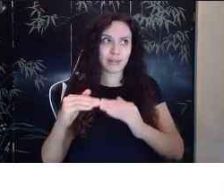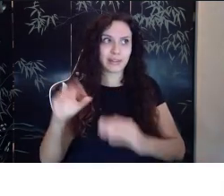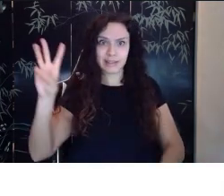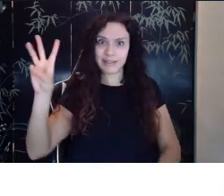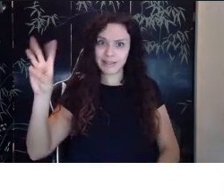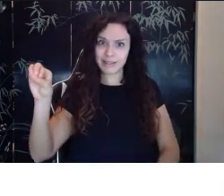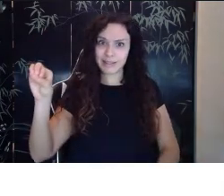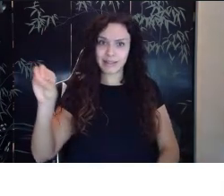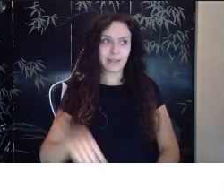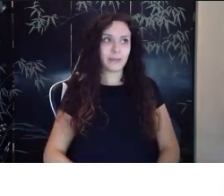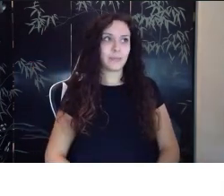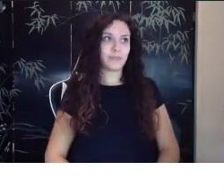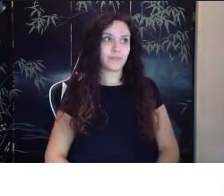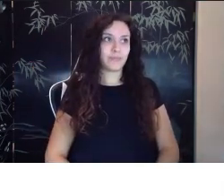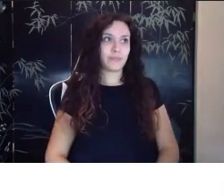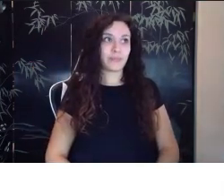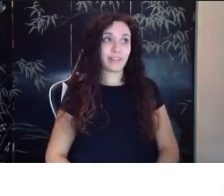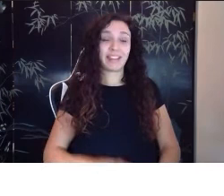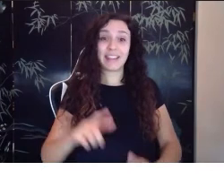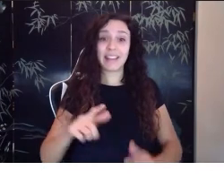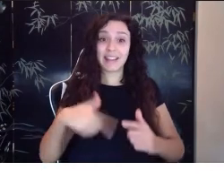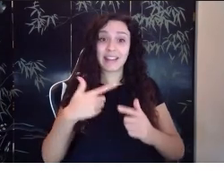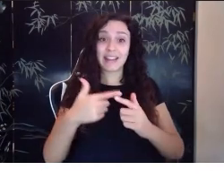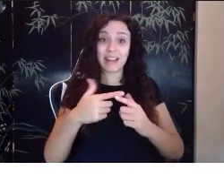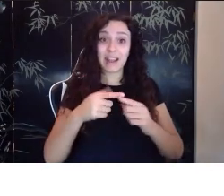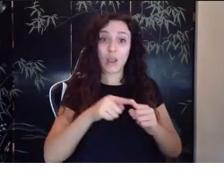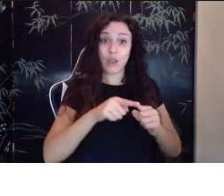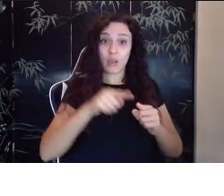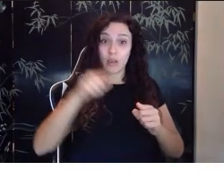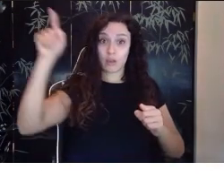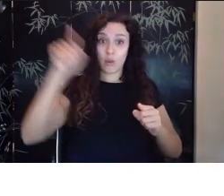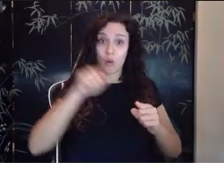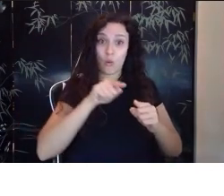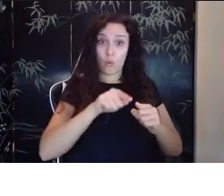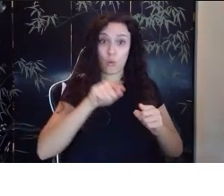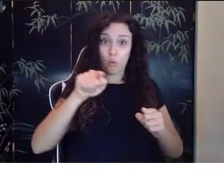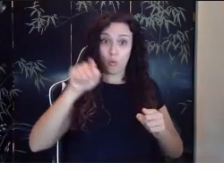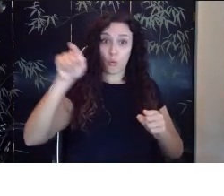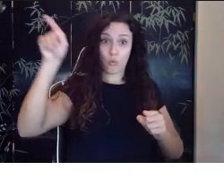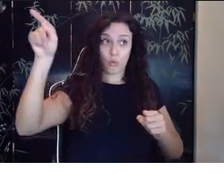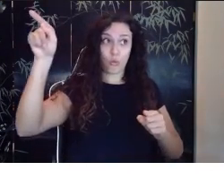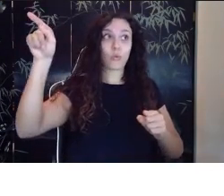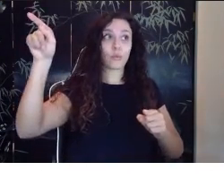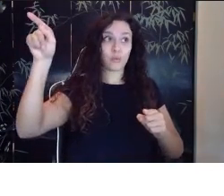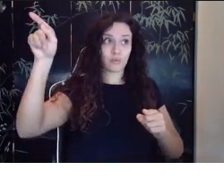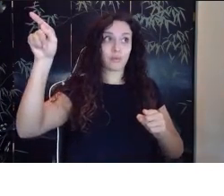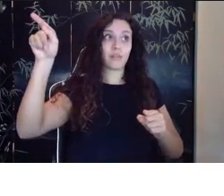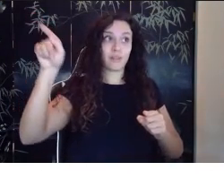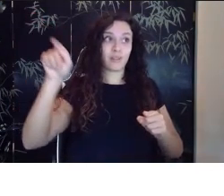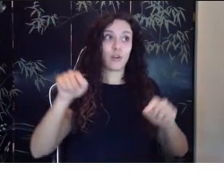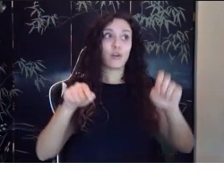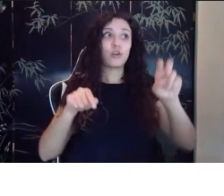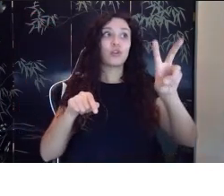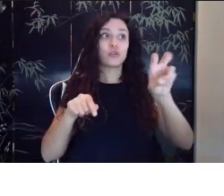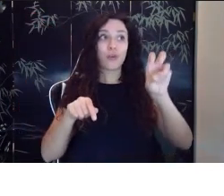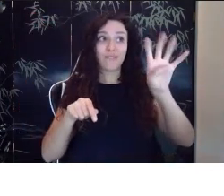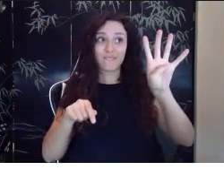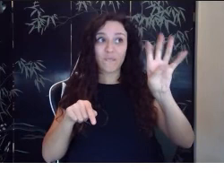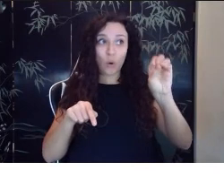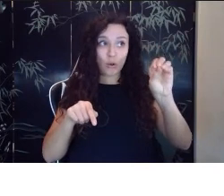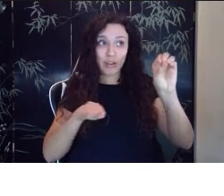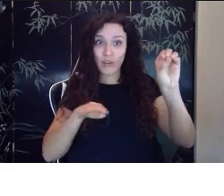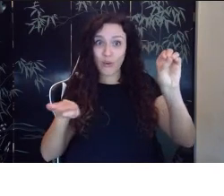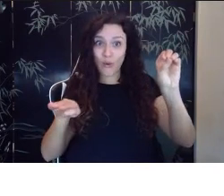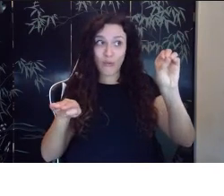60. Look at this point. 180 divided by 3 is 60. 240 divided by 4